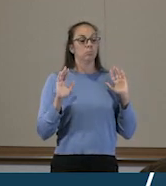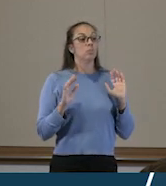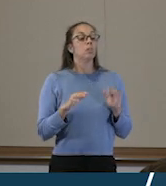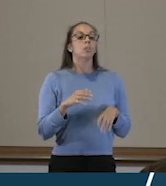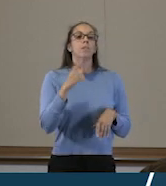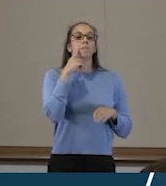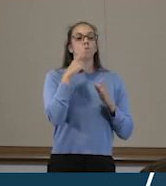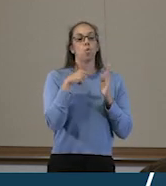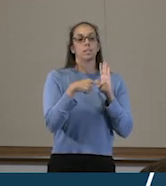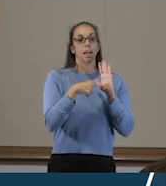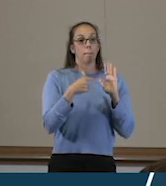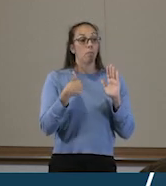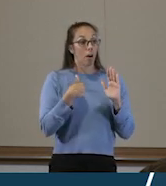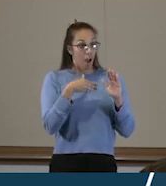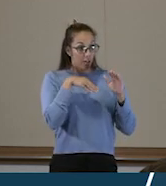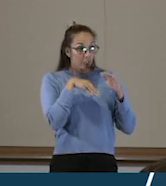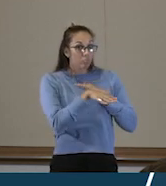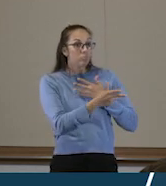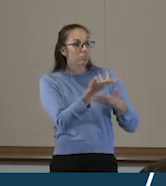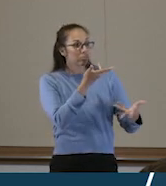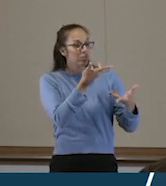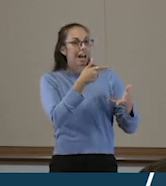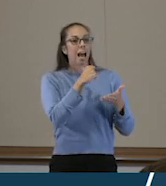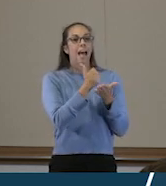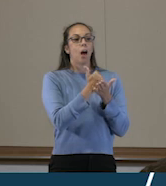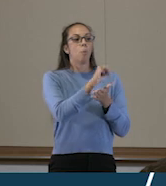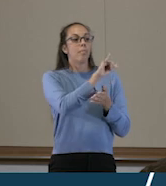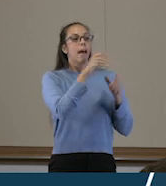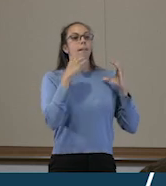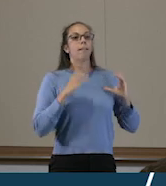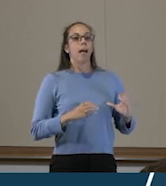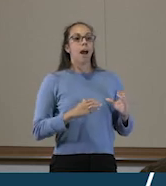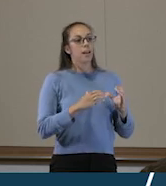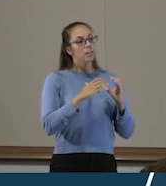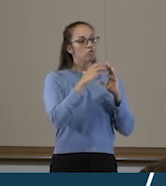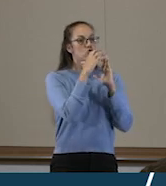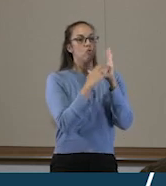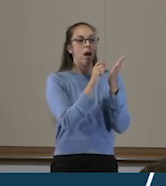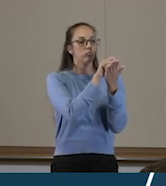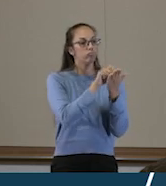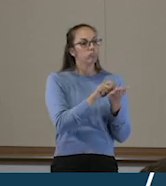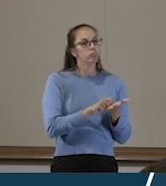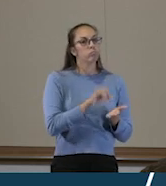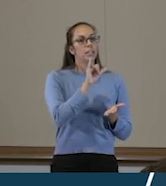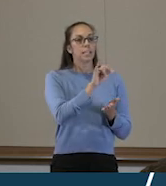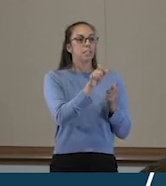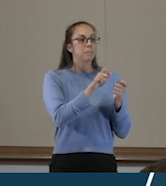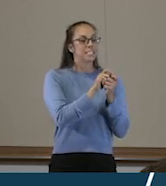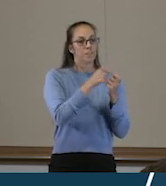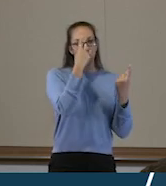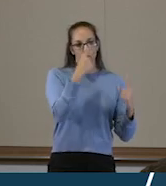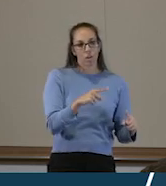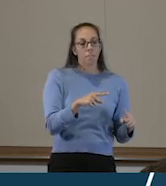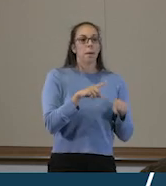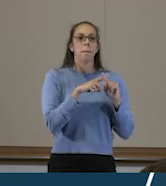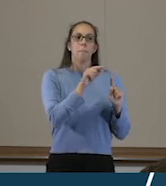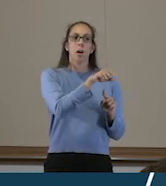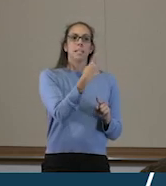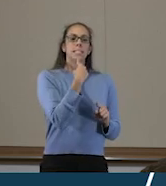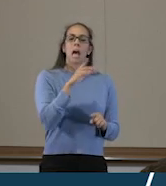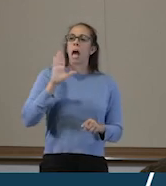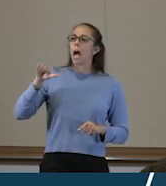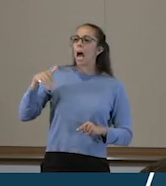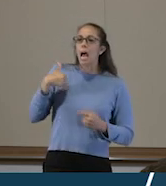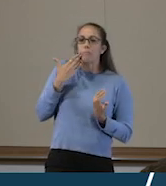go in and I help them draft SDM agreements, and they come to me and say, Morgan, I don't know how to make a decision. Or my mom or my dad